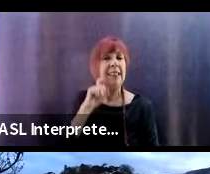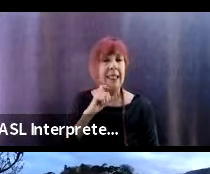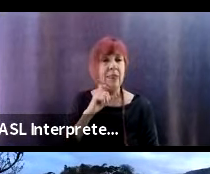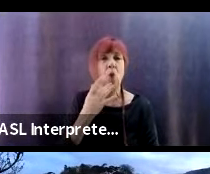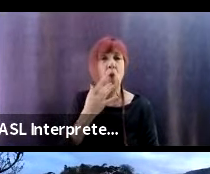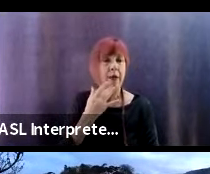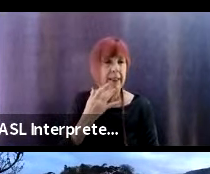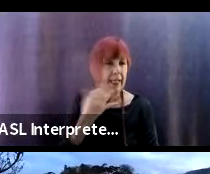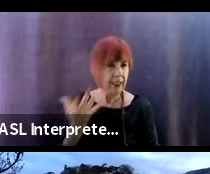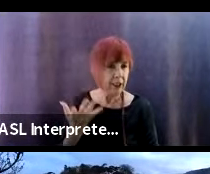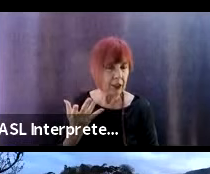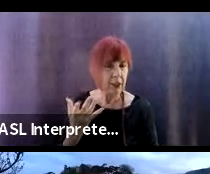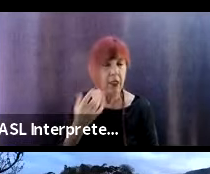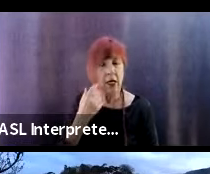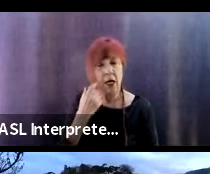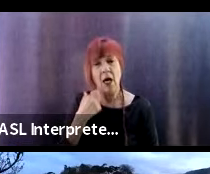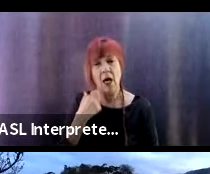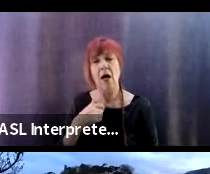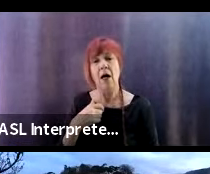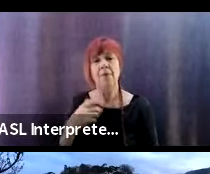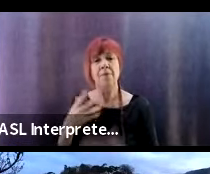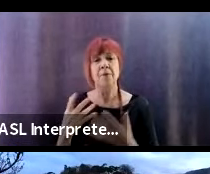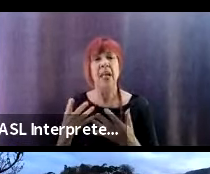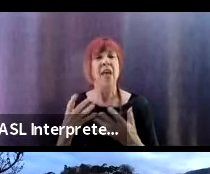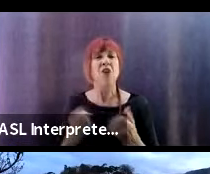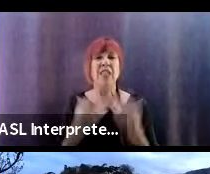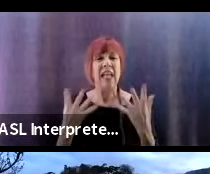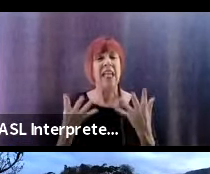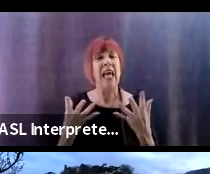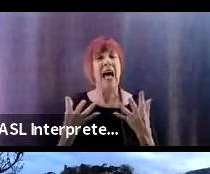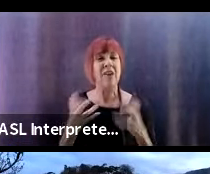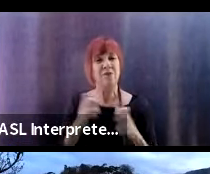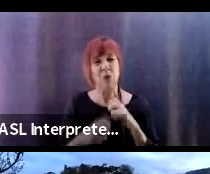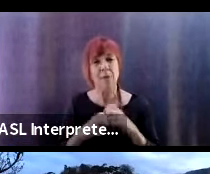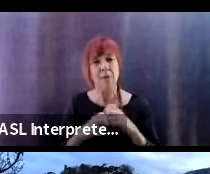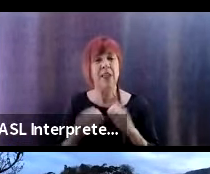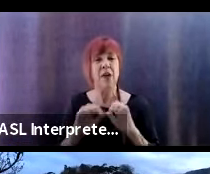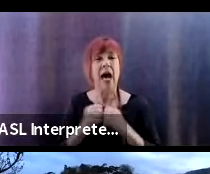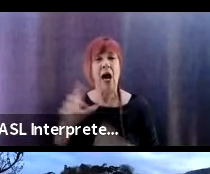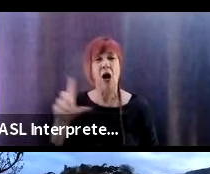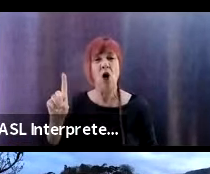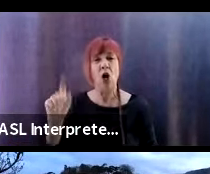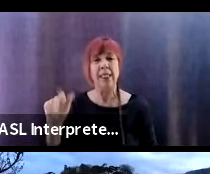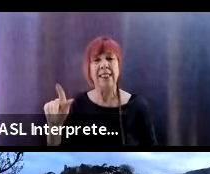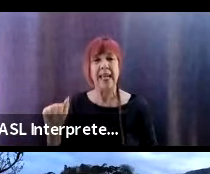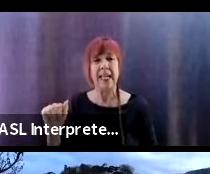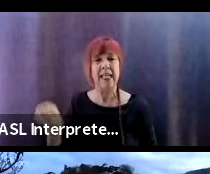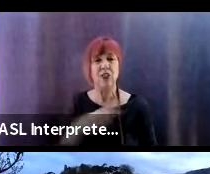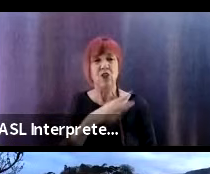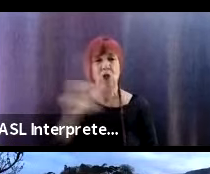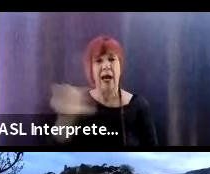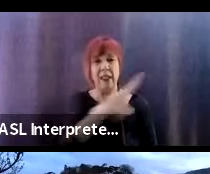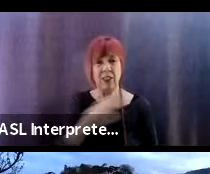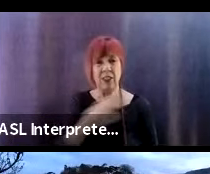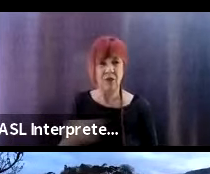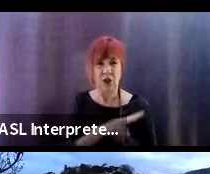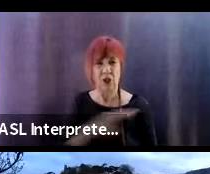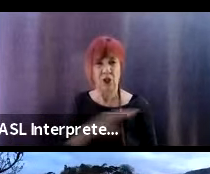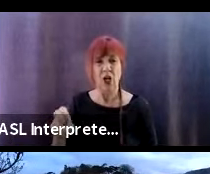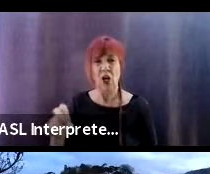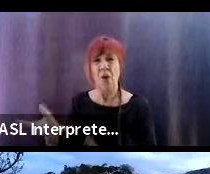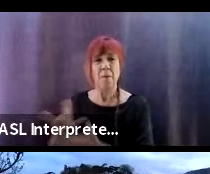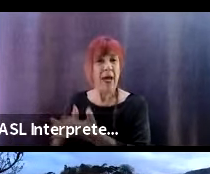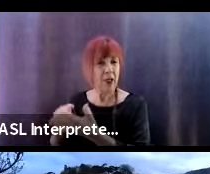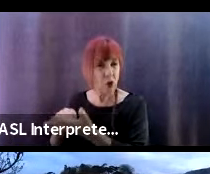behind the scenes issues around the way data is transferred between electronic health records and other data systems. We've had a challenge with that data, even for